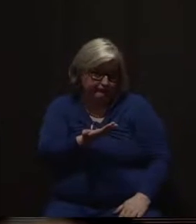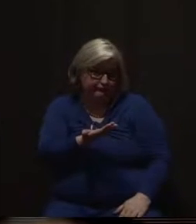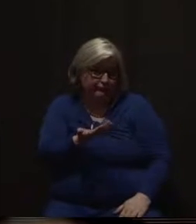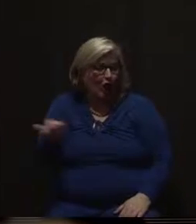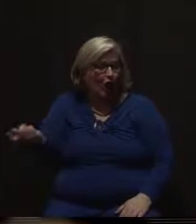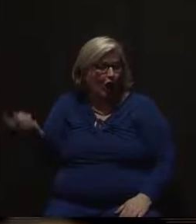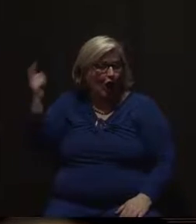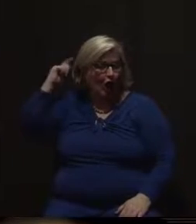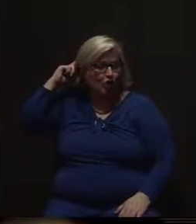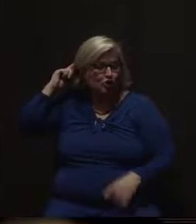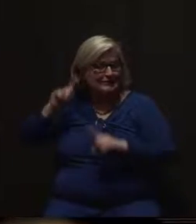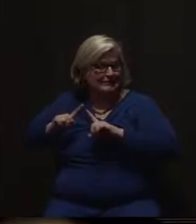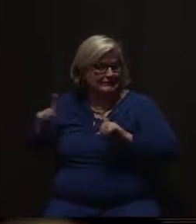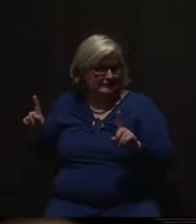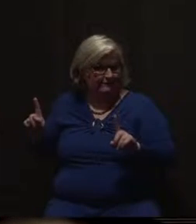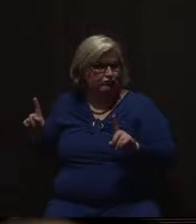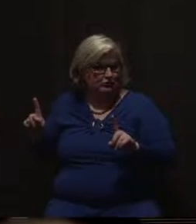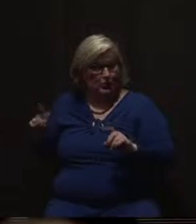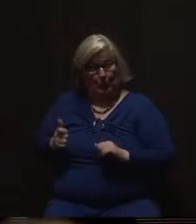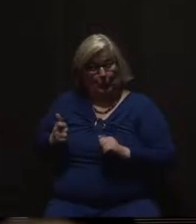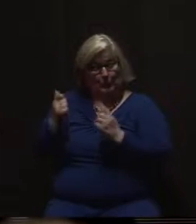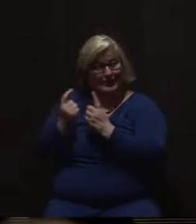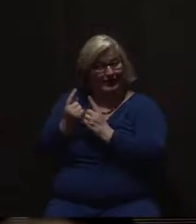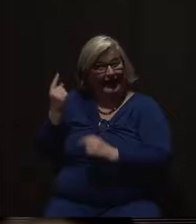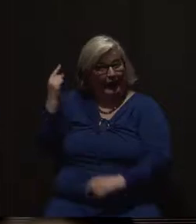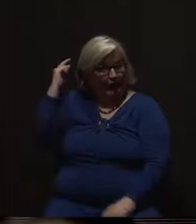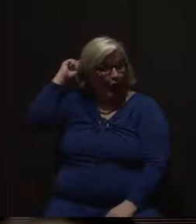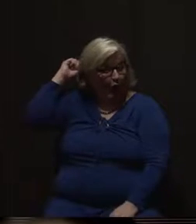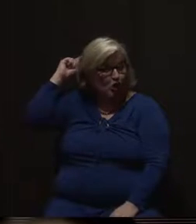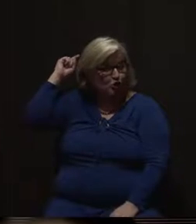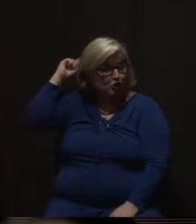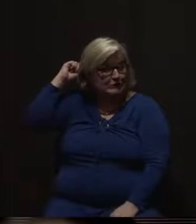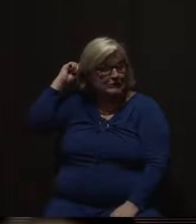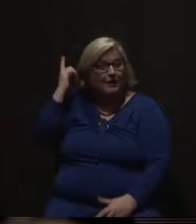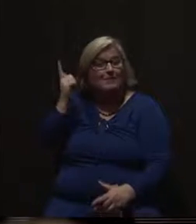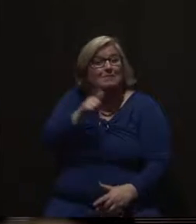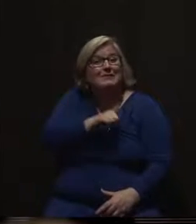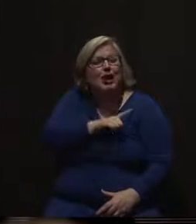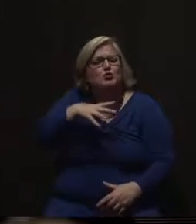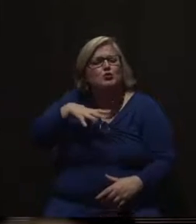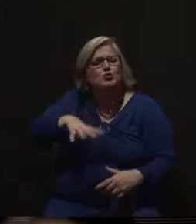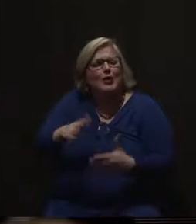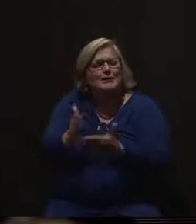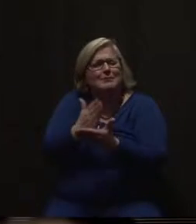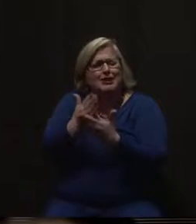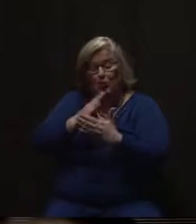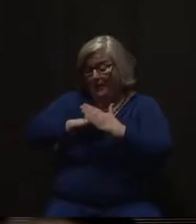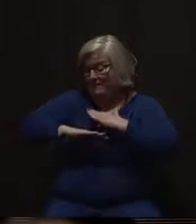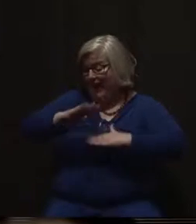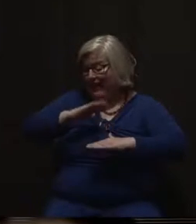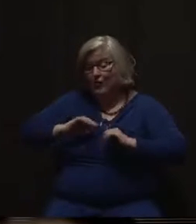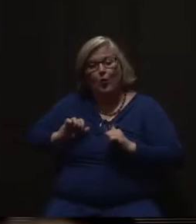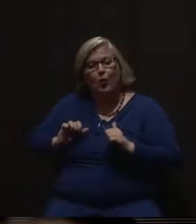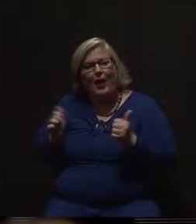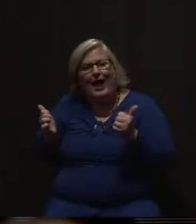very good thing. You want to, you want to act in a way that you think is ethical. That's a different thing.